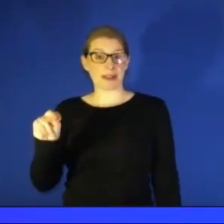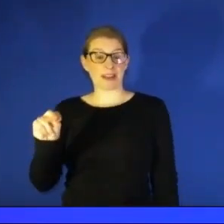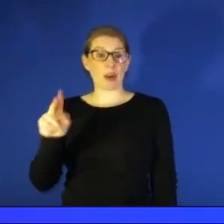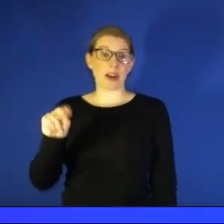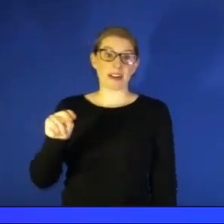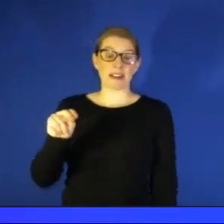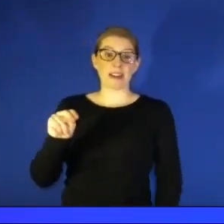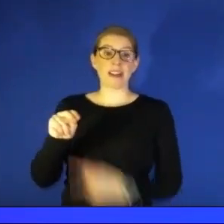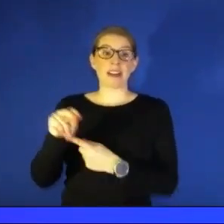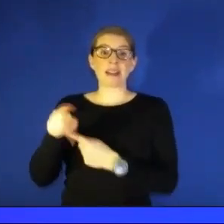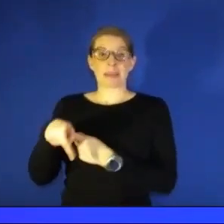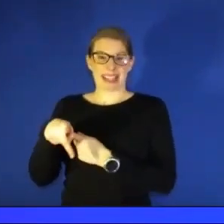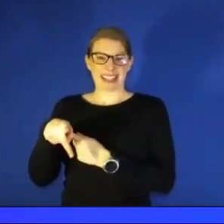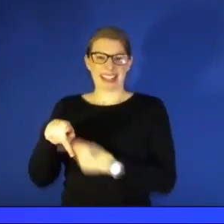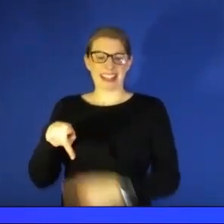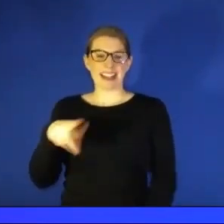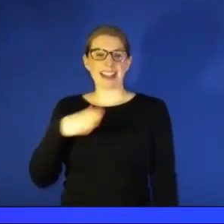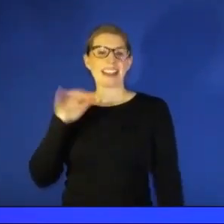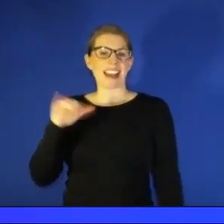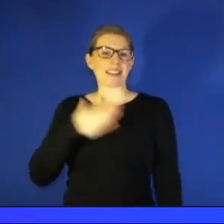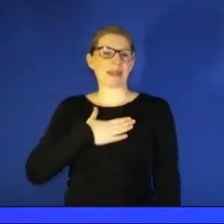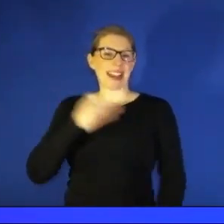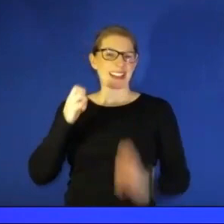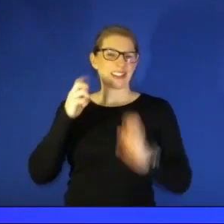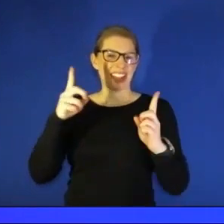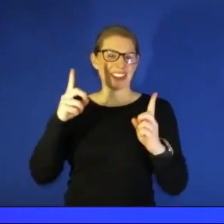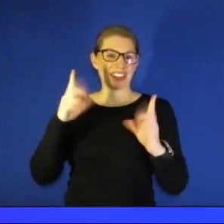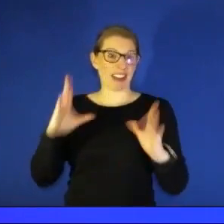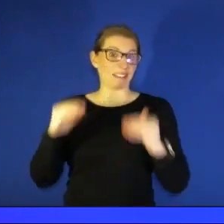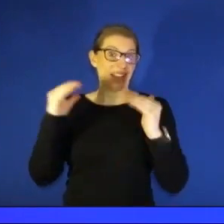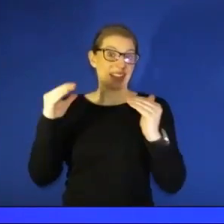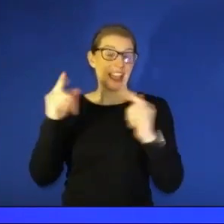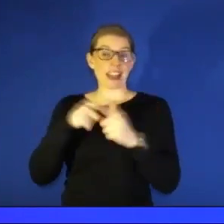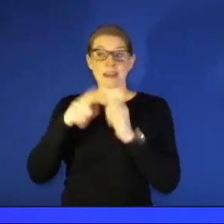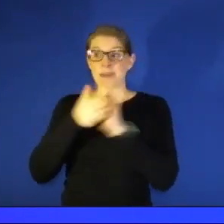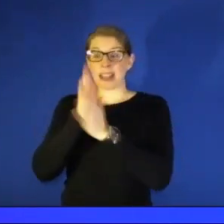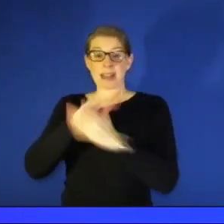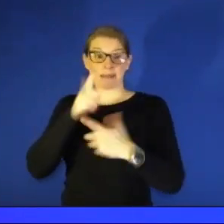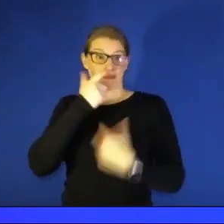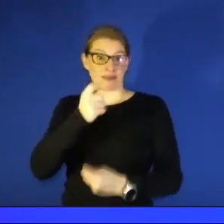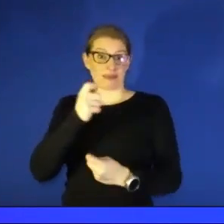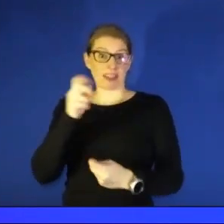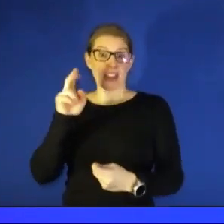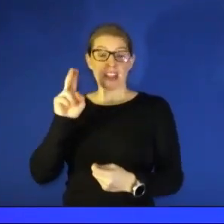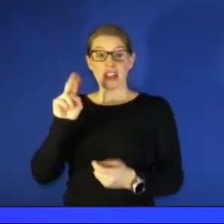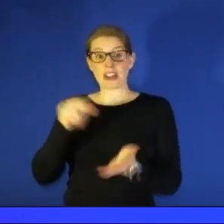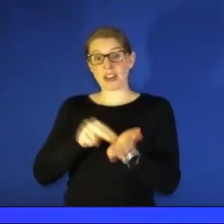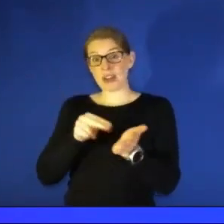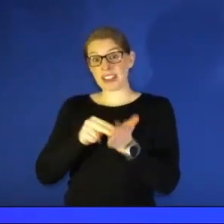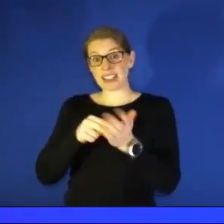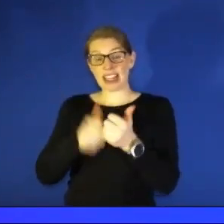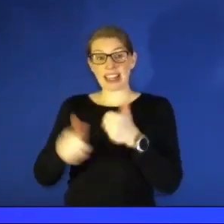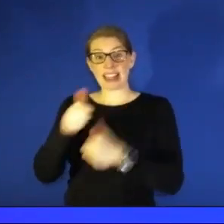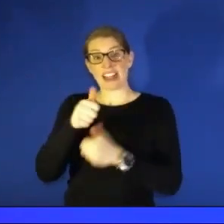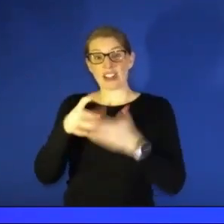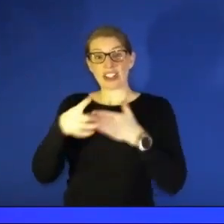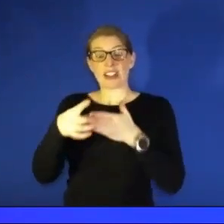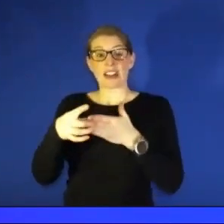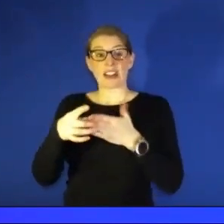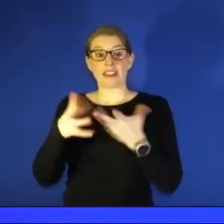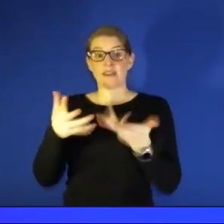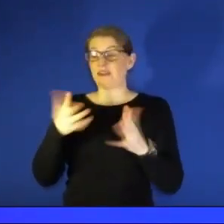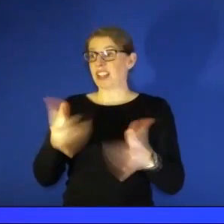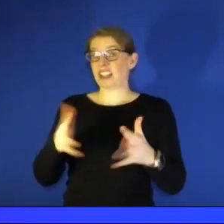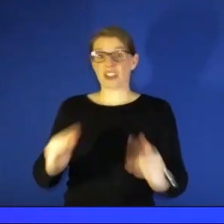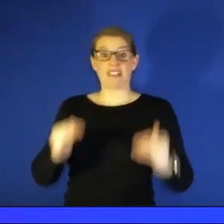advanced education came. And then I just got interested in nursing leadership. And after having that advanced nursing degree, that